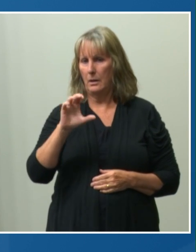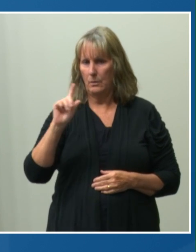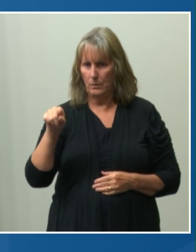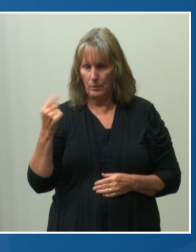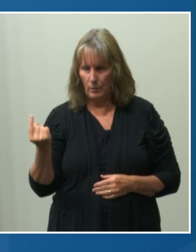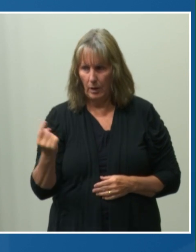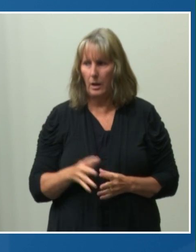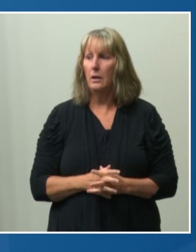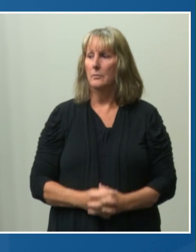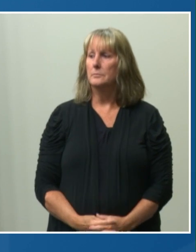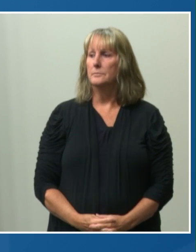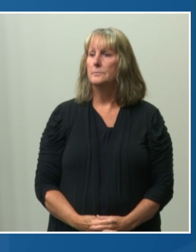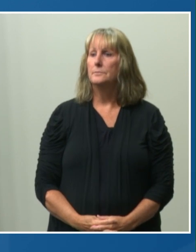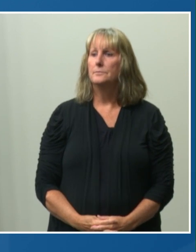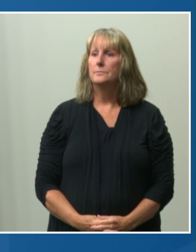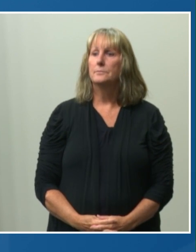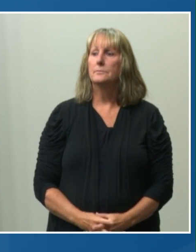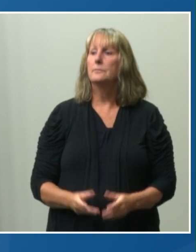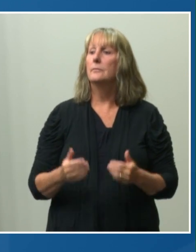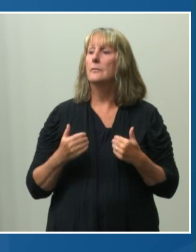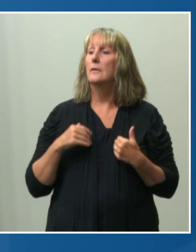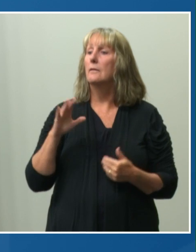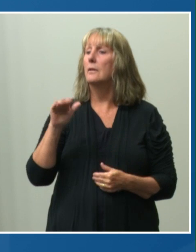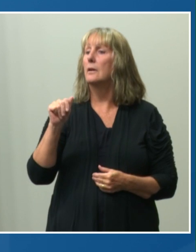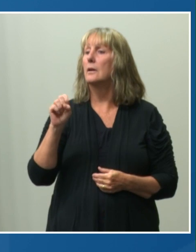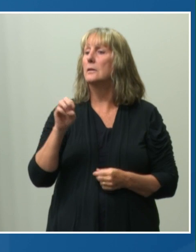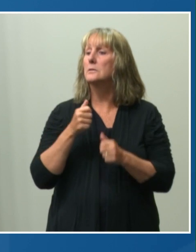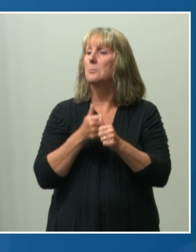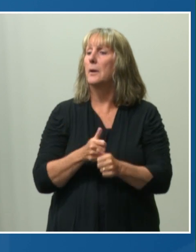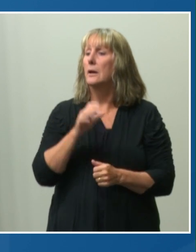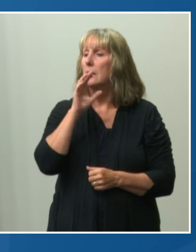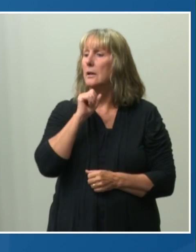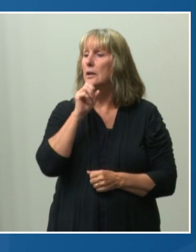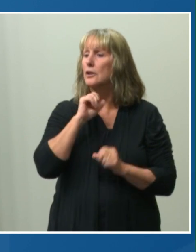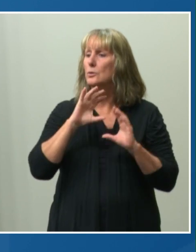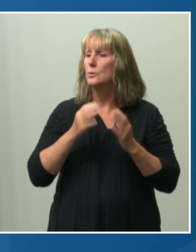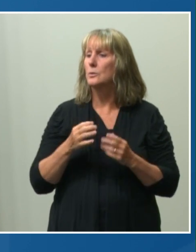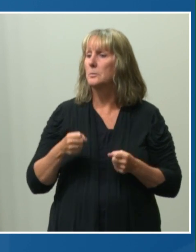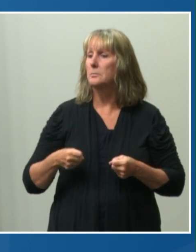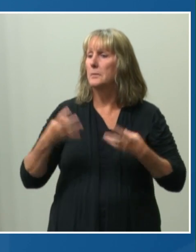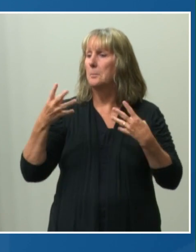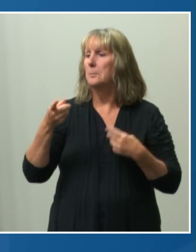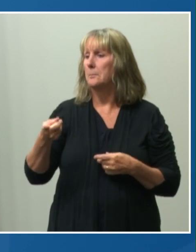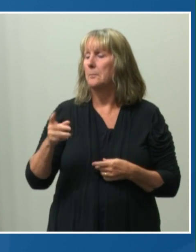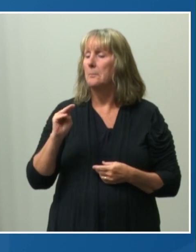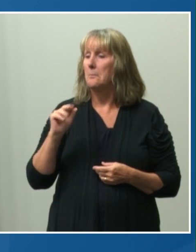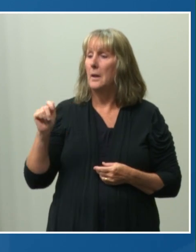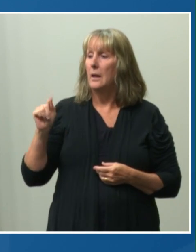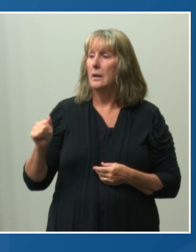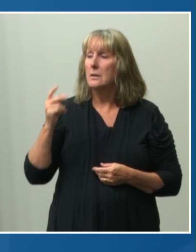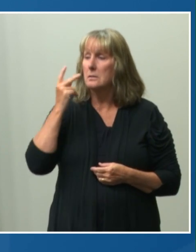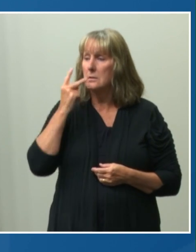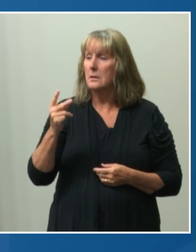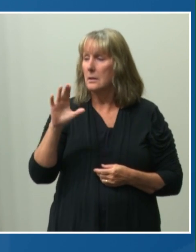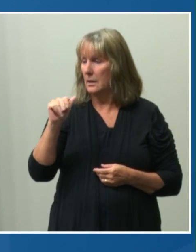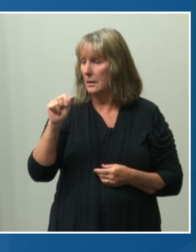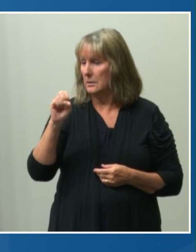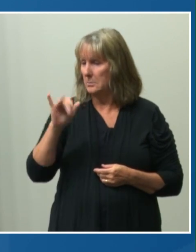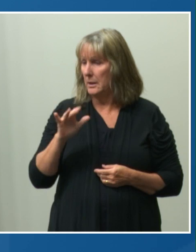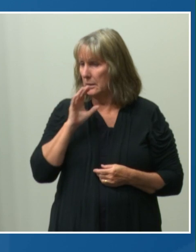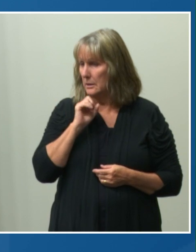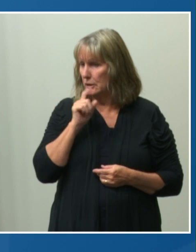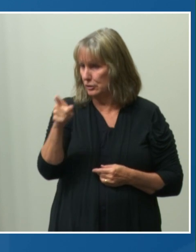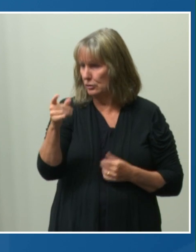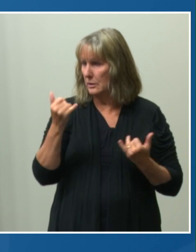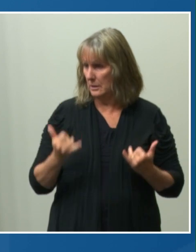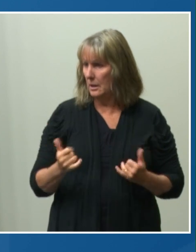great. Thank you. Pat, we now have the cases by age group. Matt, can you see the cases by age